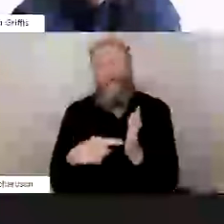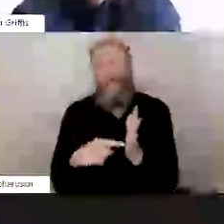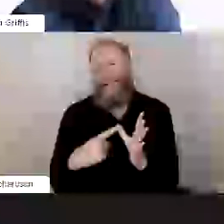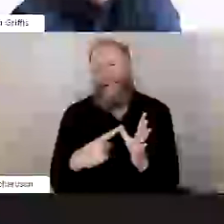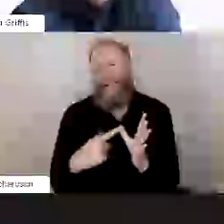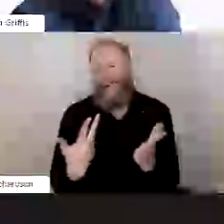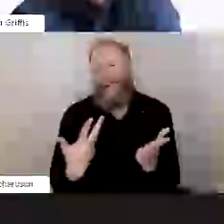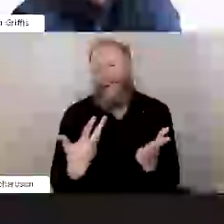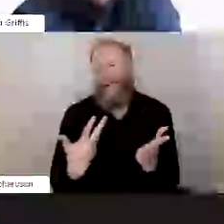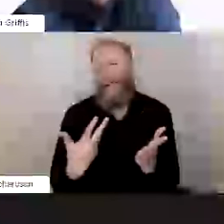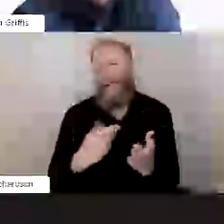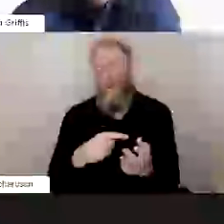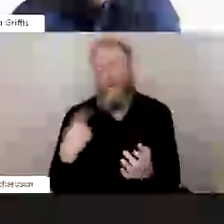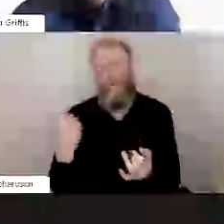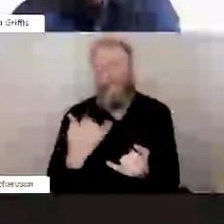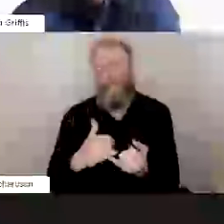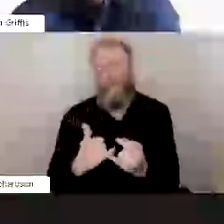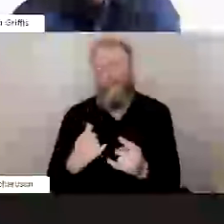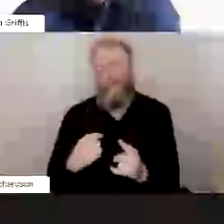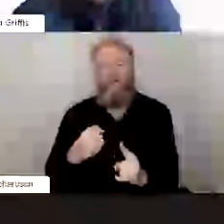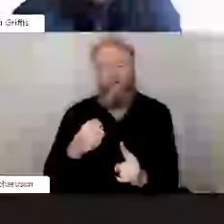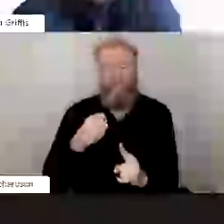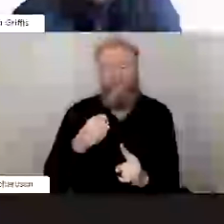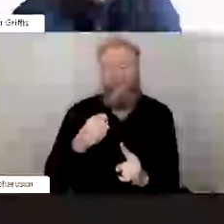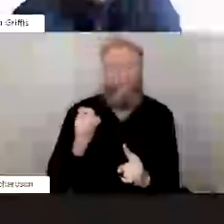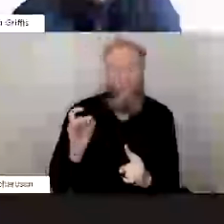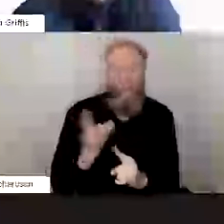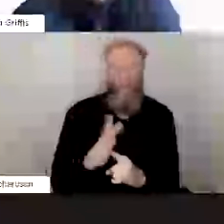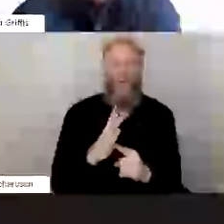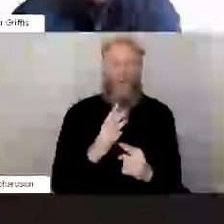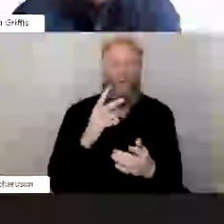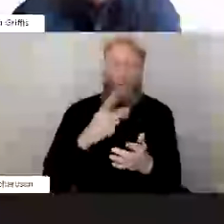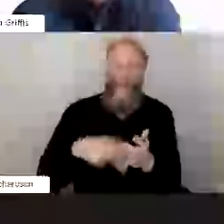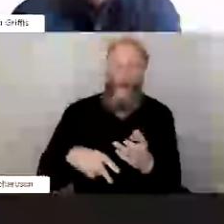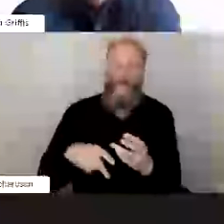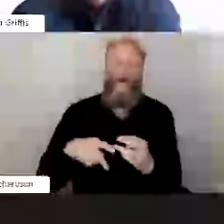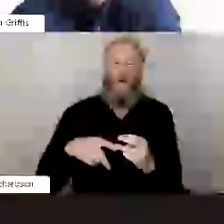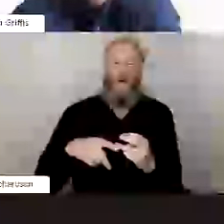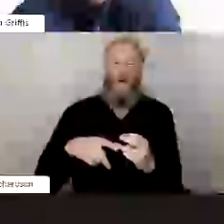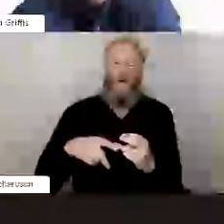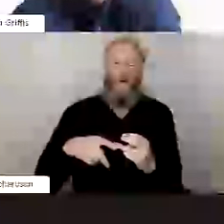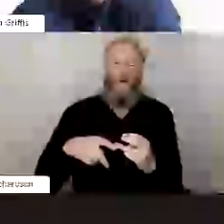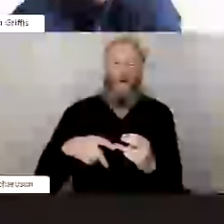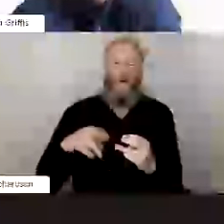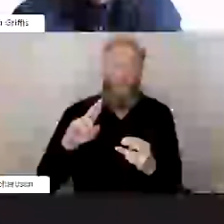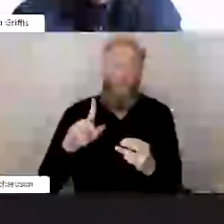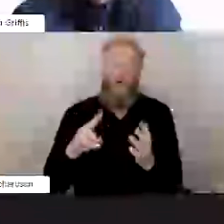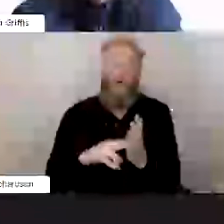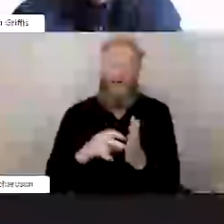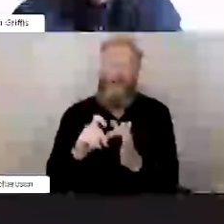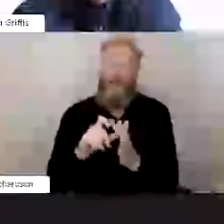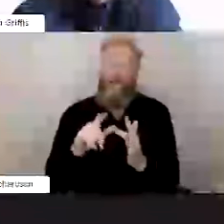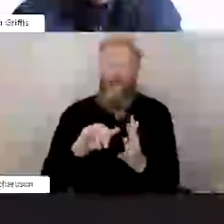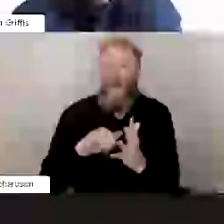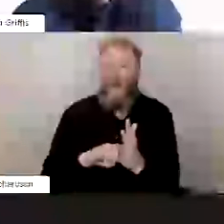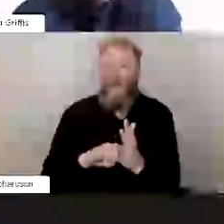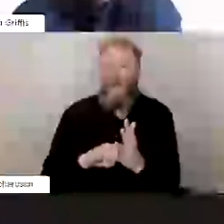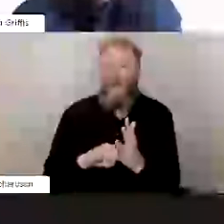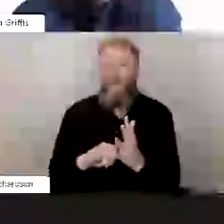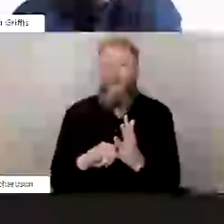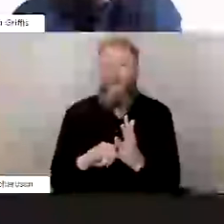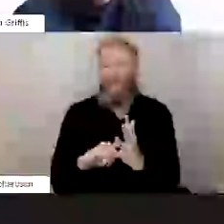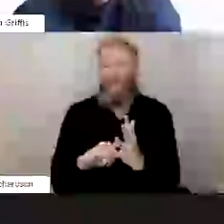a very significant cohort in terms of the NDIS, but that's not